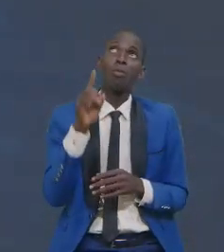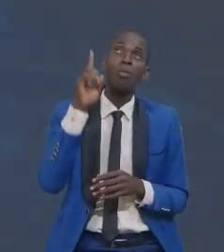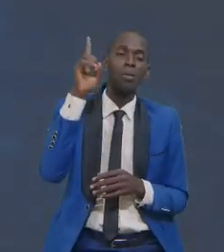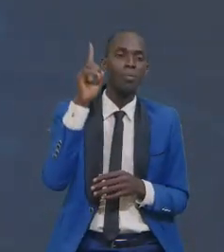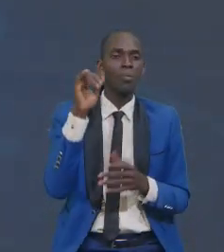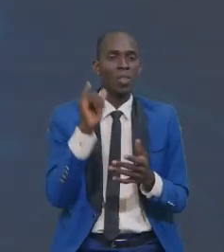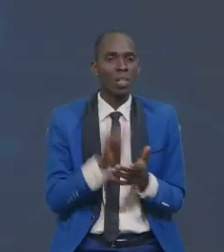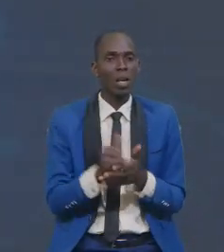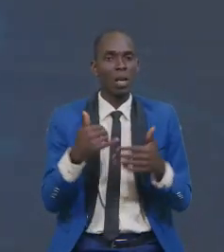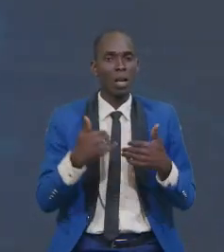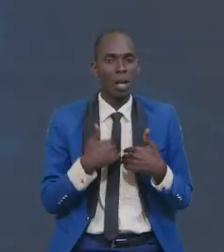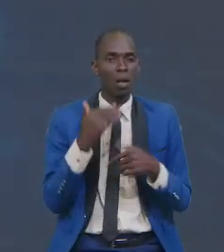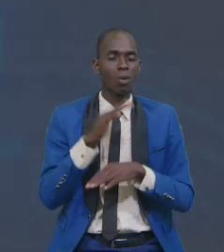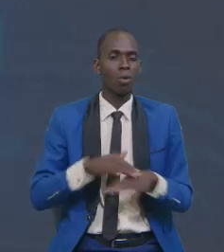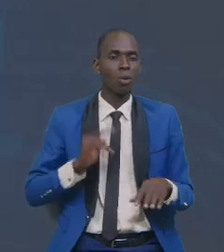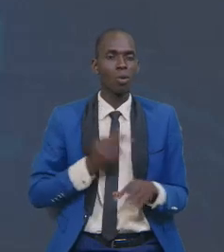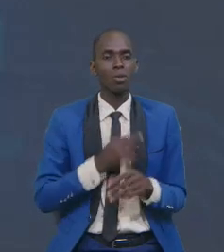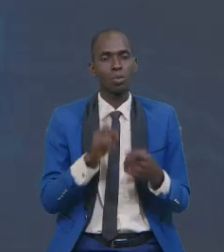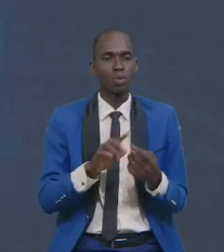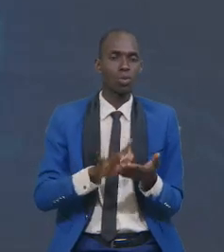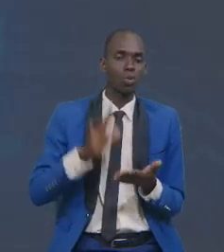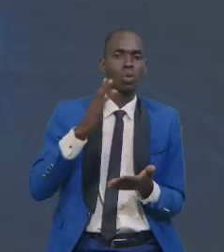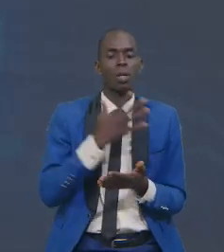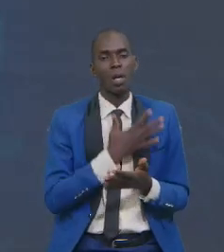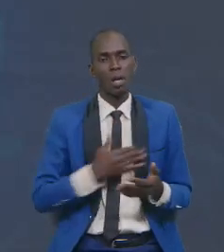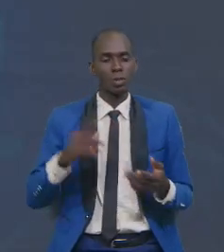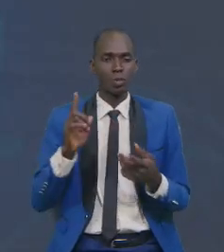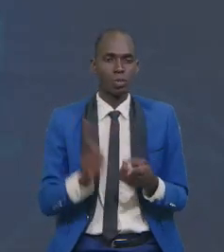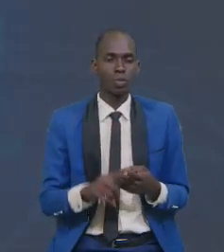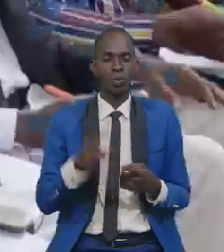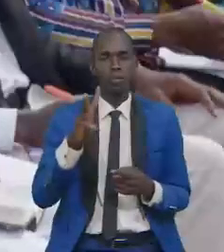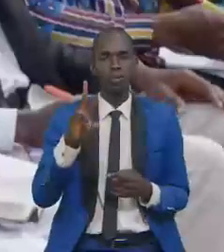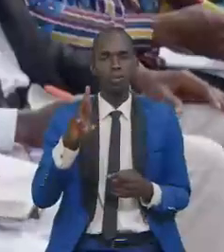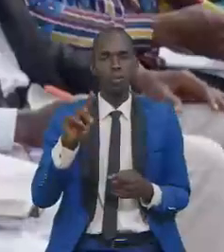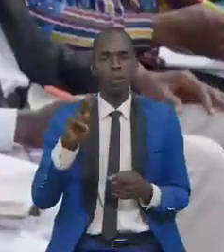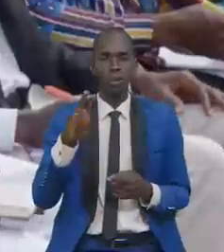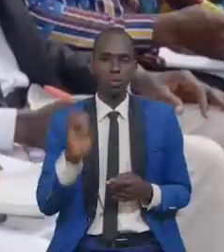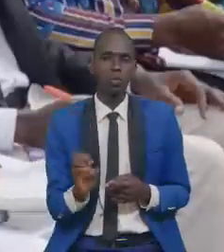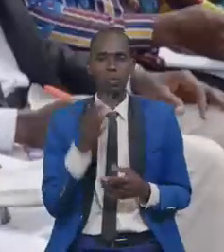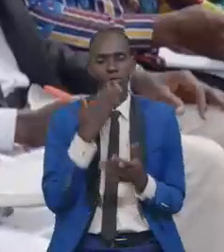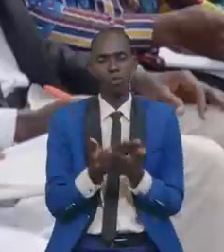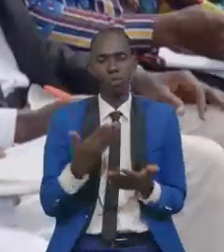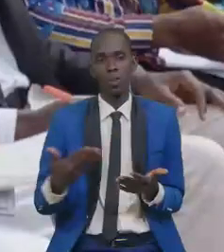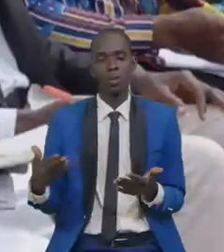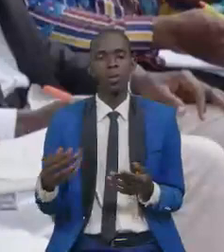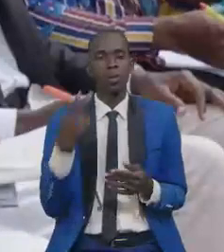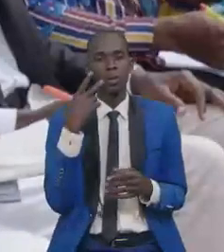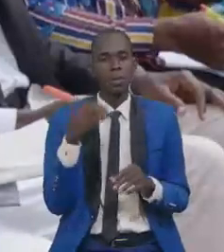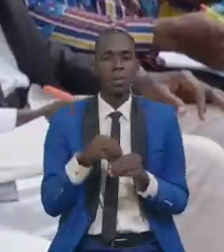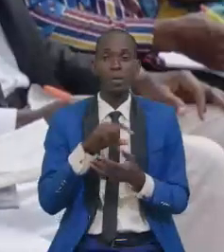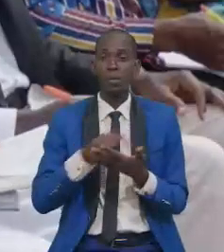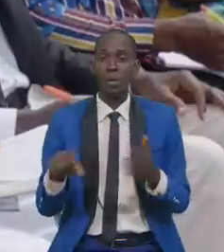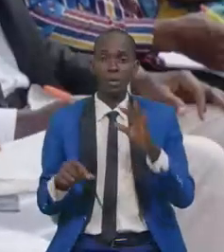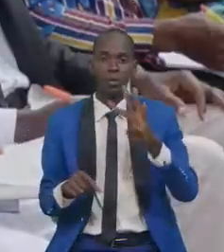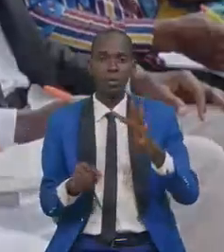has called us to glory and to virtue. Your life will be glorious. Look at verse 4 there. In verse